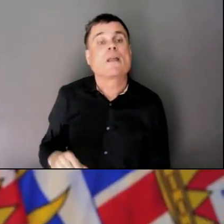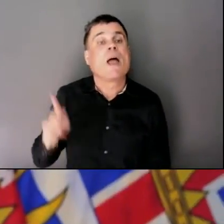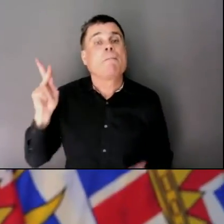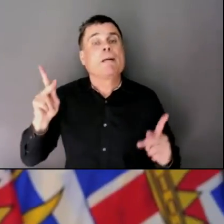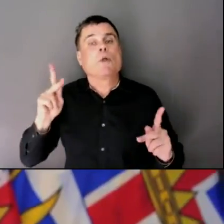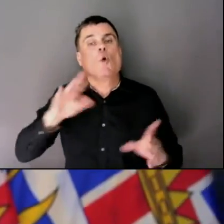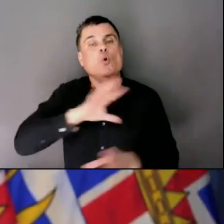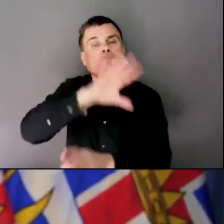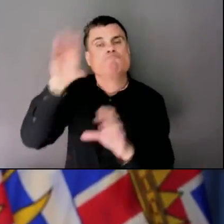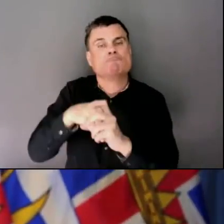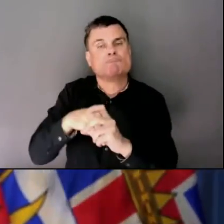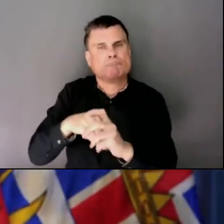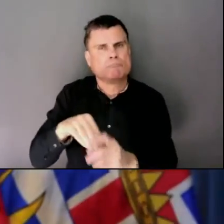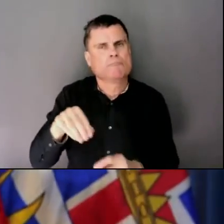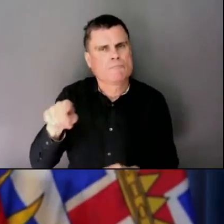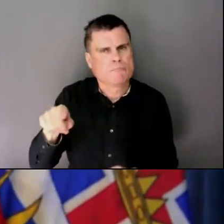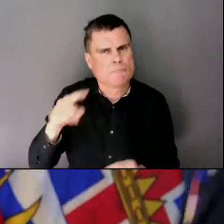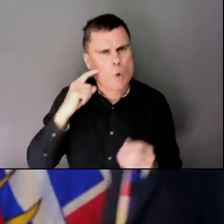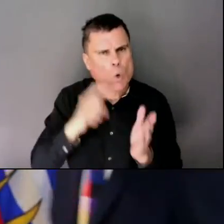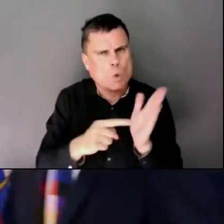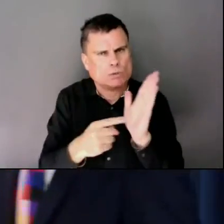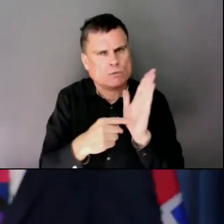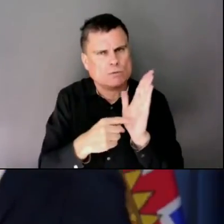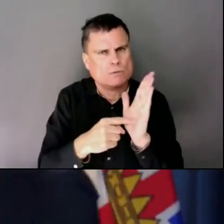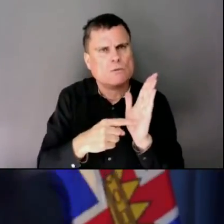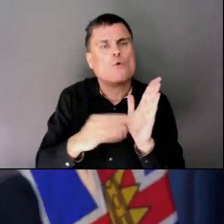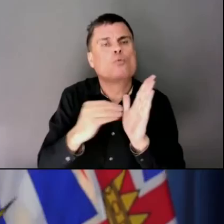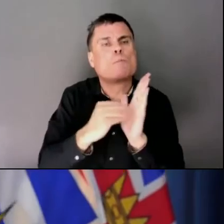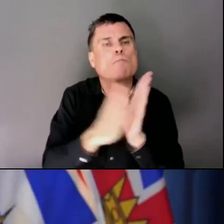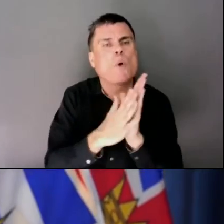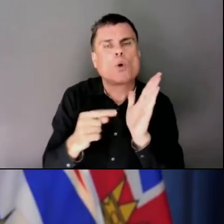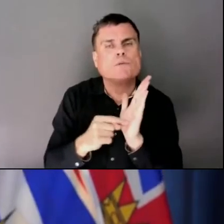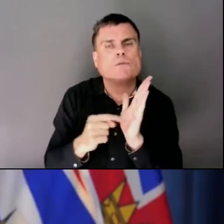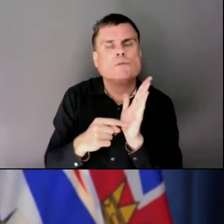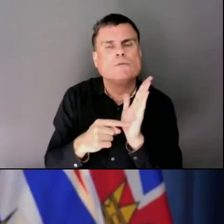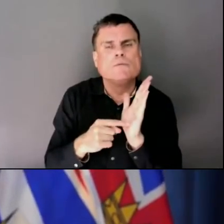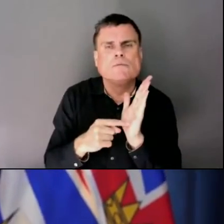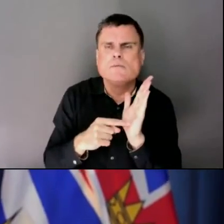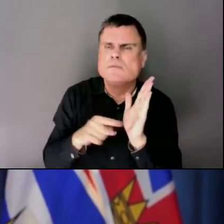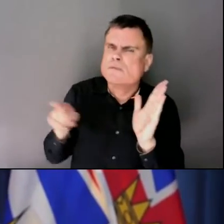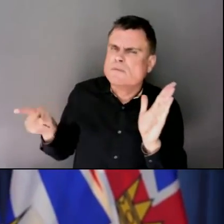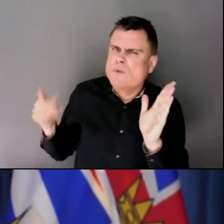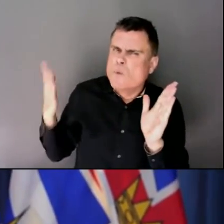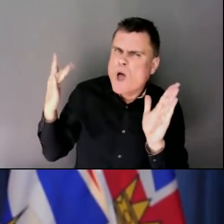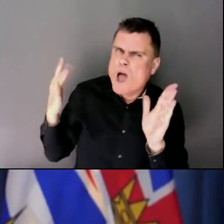Why haven't they been given a copy, and when did you actually receive it?